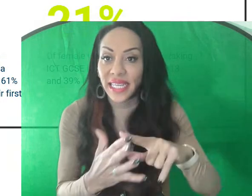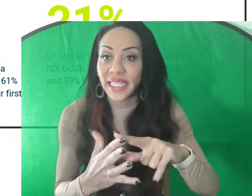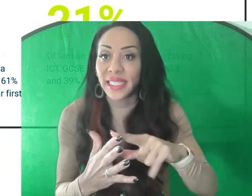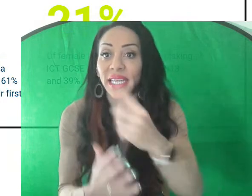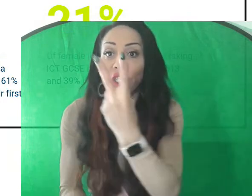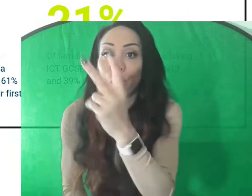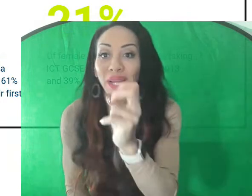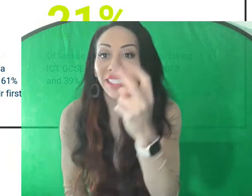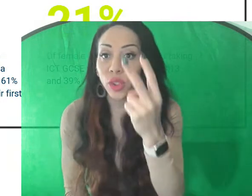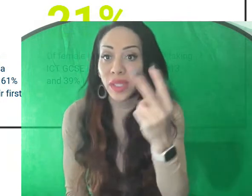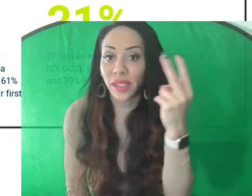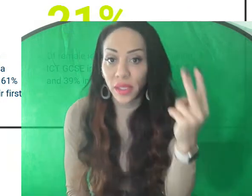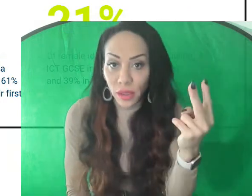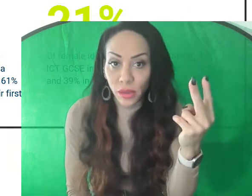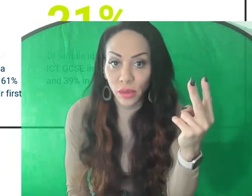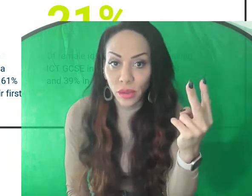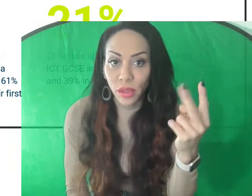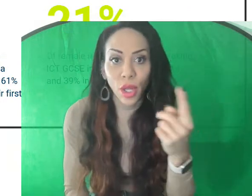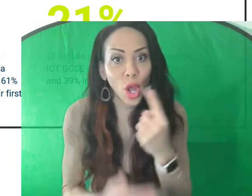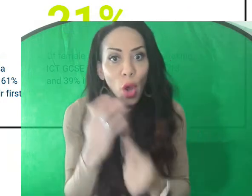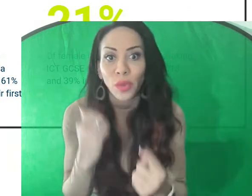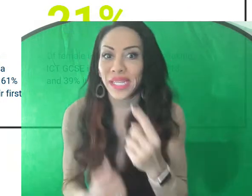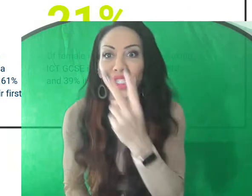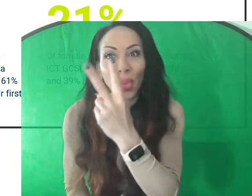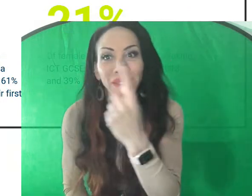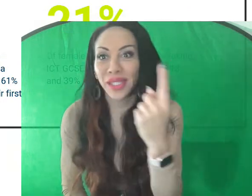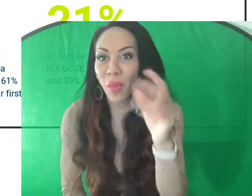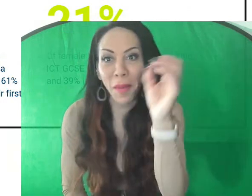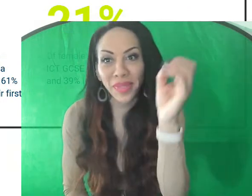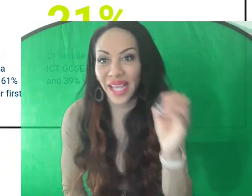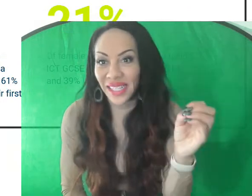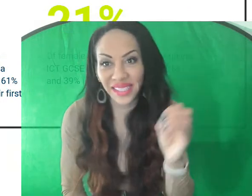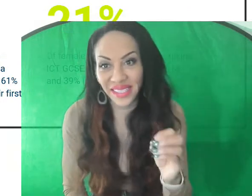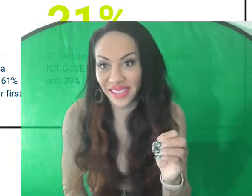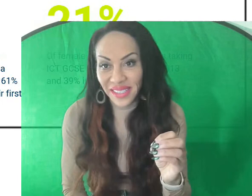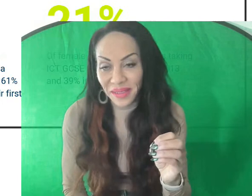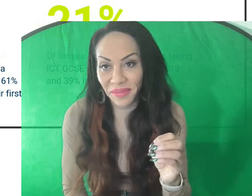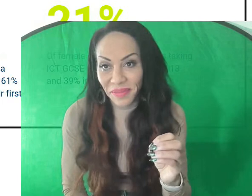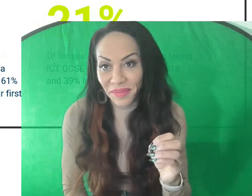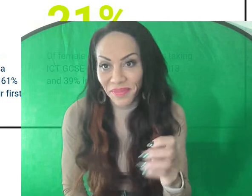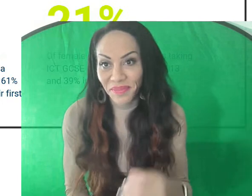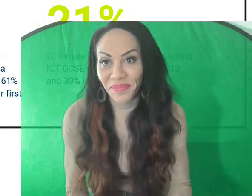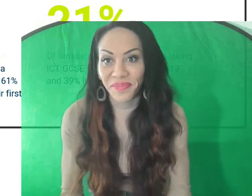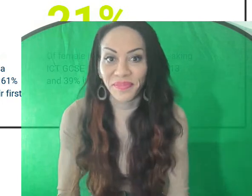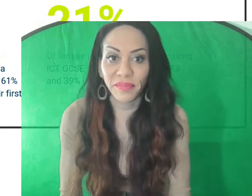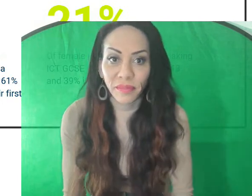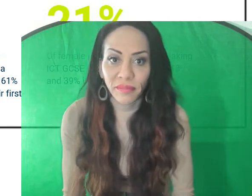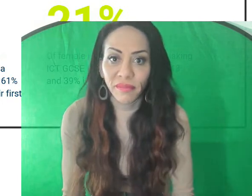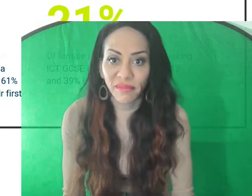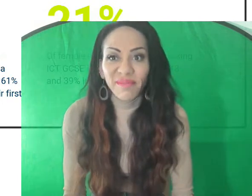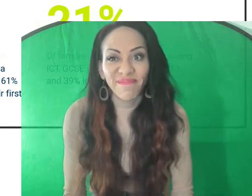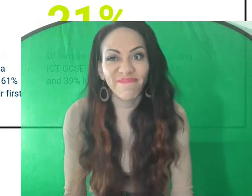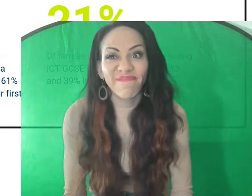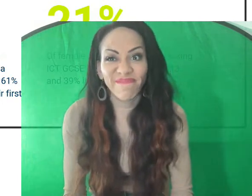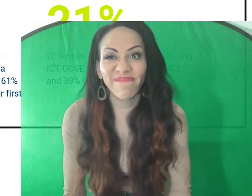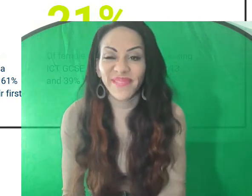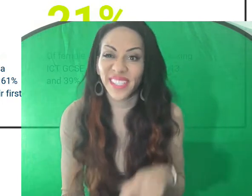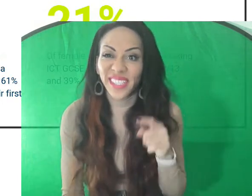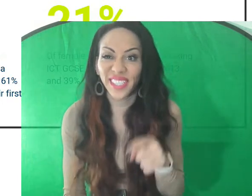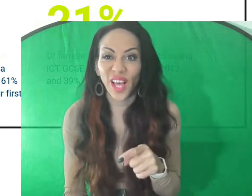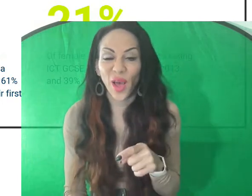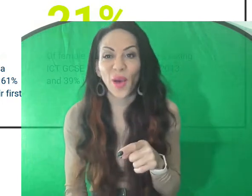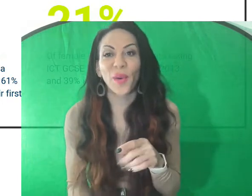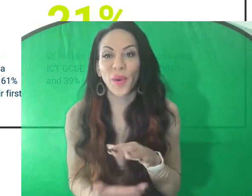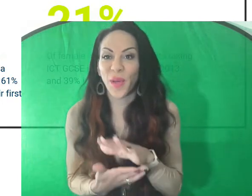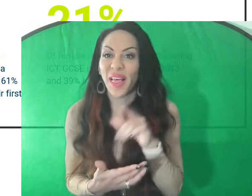only 21% that are taking ICT of GCSEs in 2022. So this kind of all leads to really like the